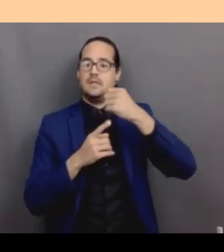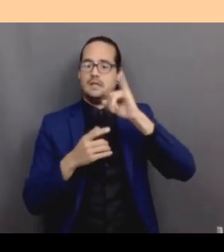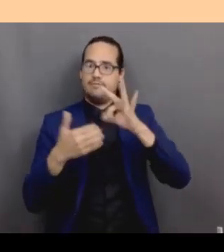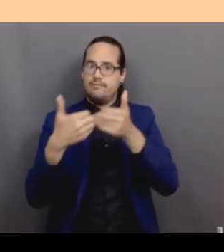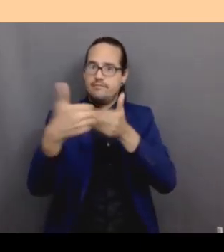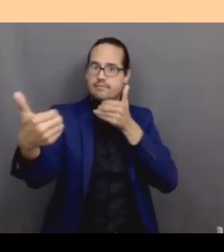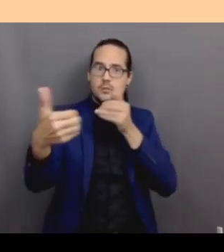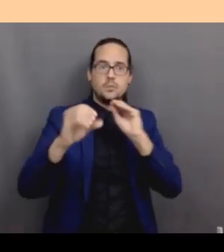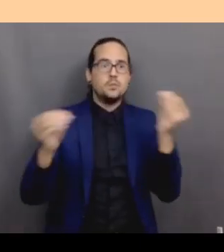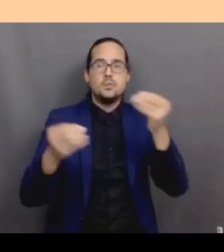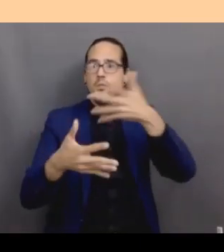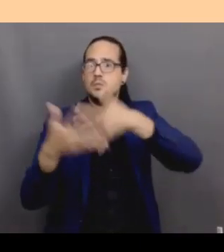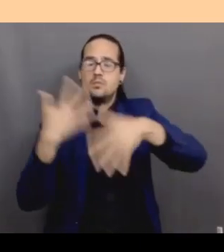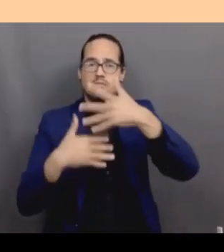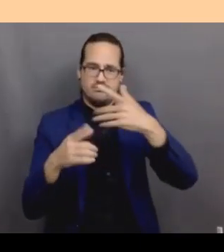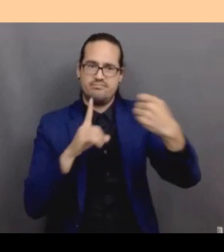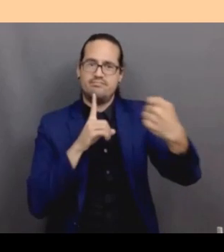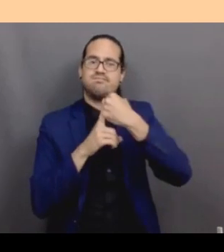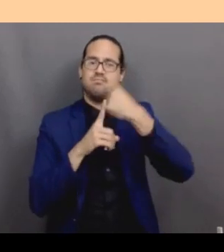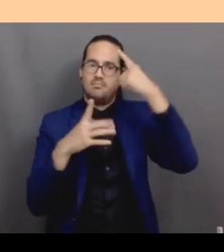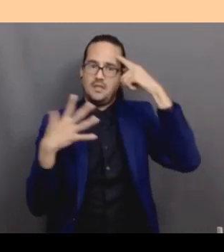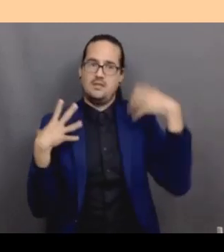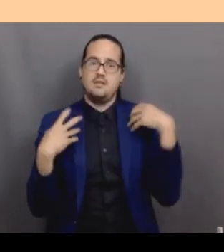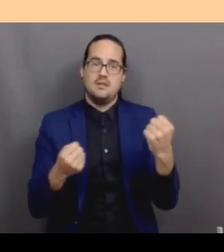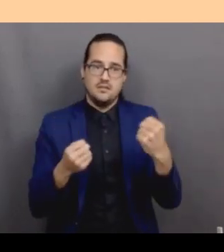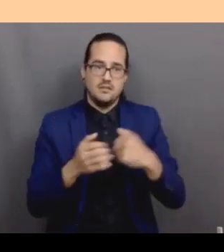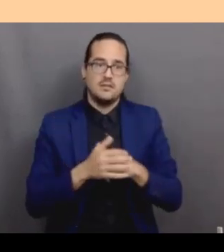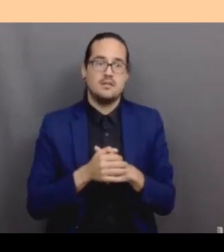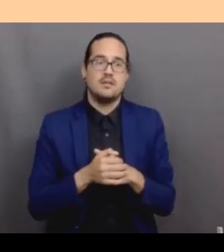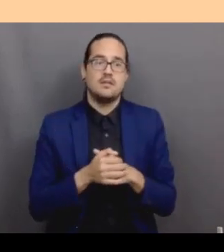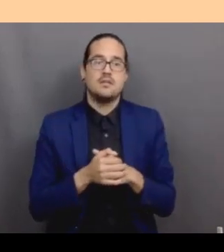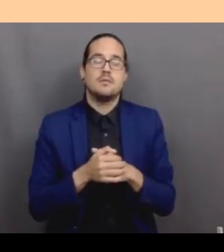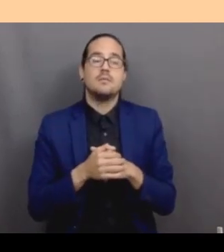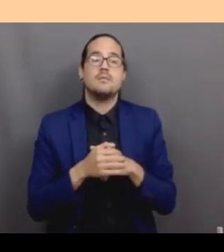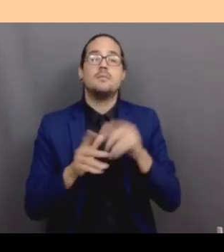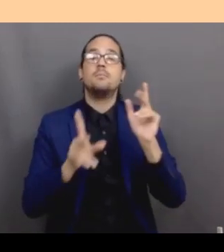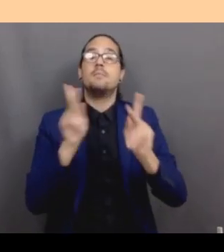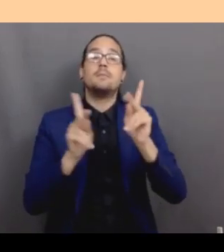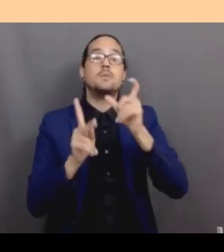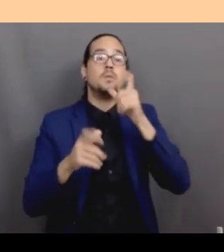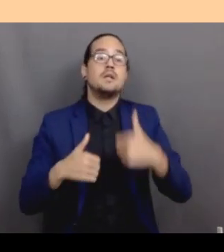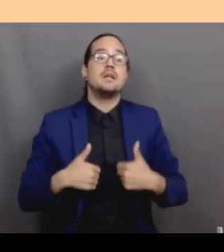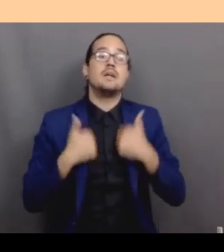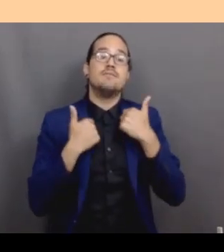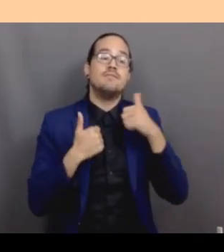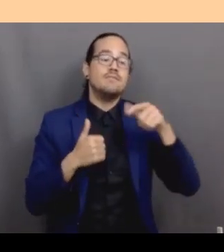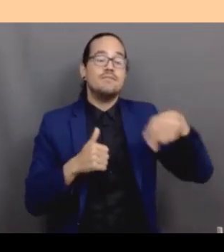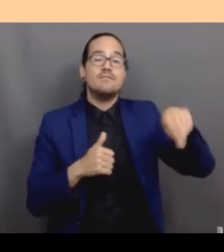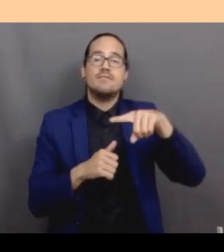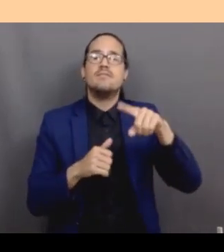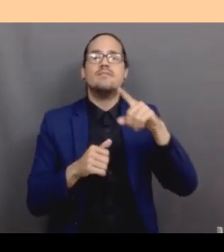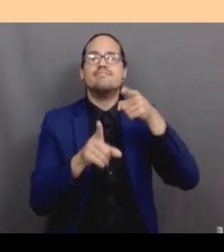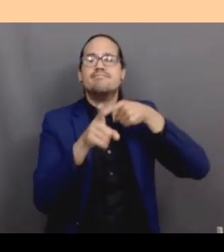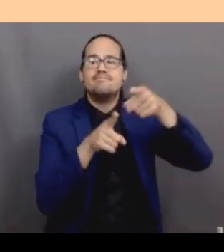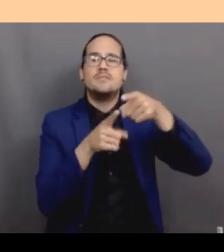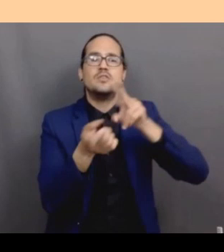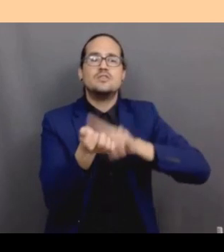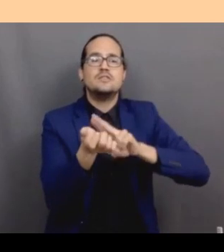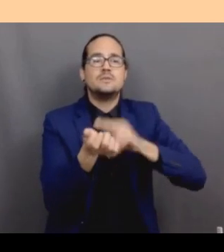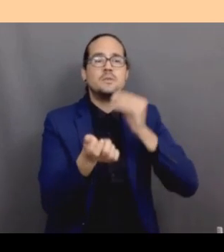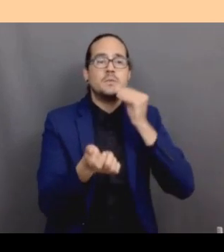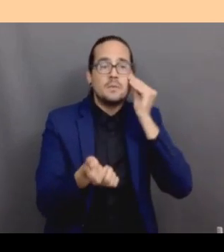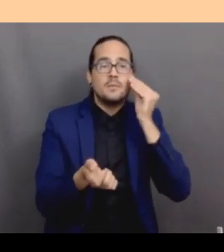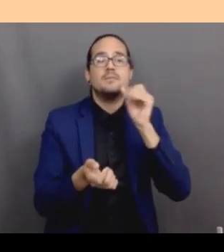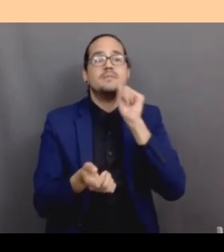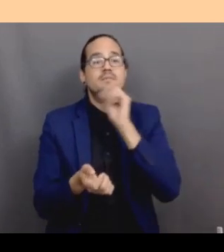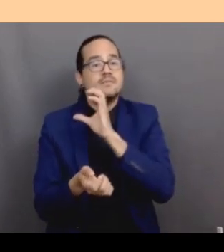facilities and residential care facilities for the elderly, we've had to put significant limitations on visitation. And so family members and friends